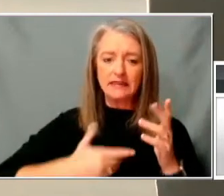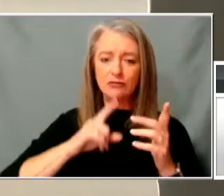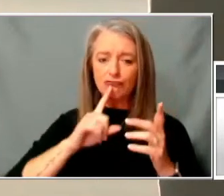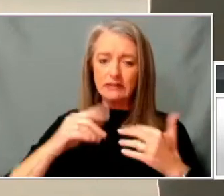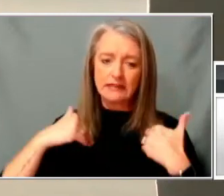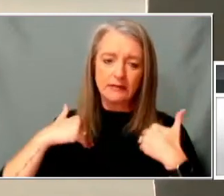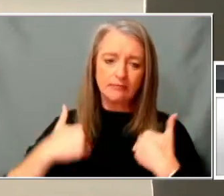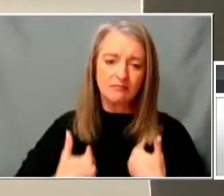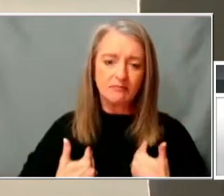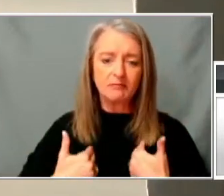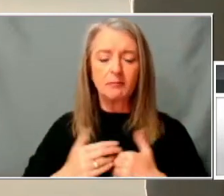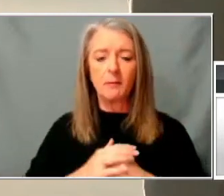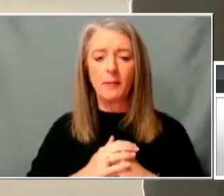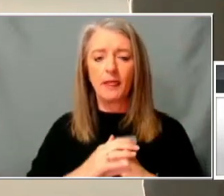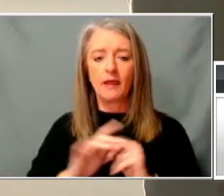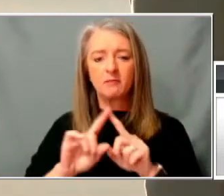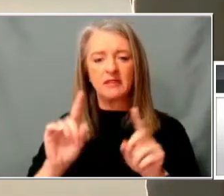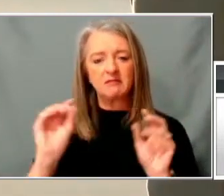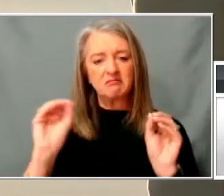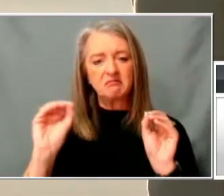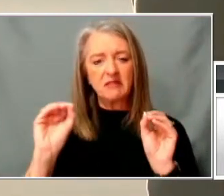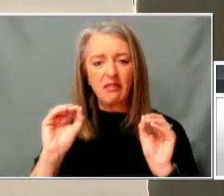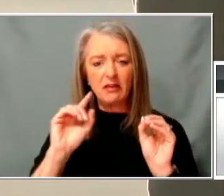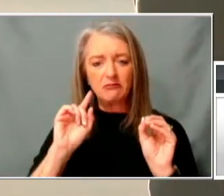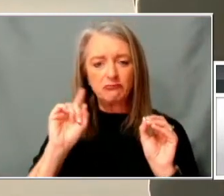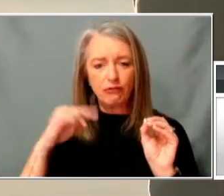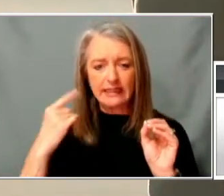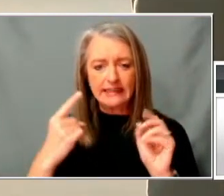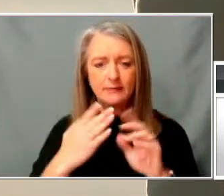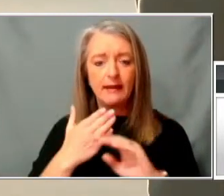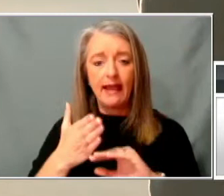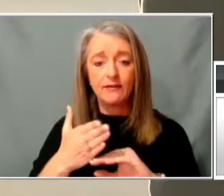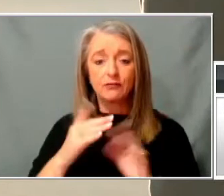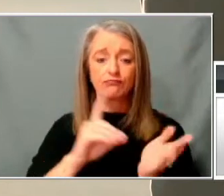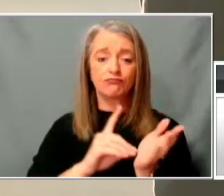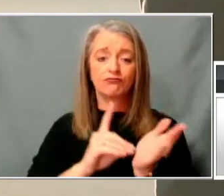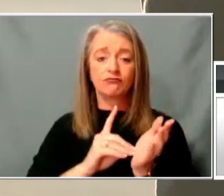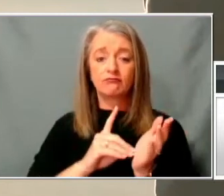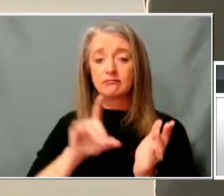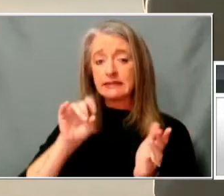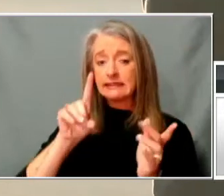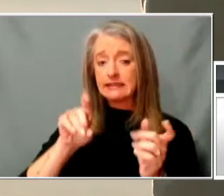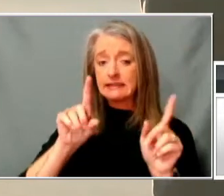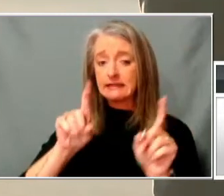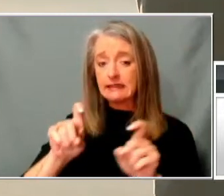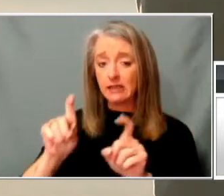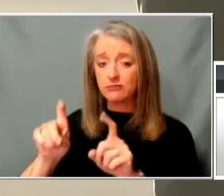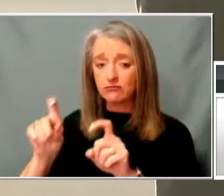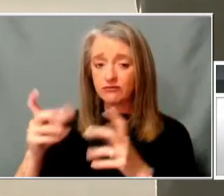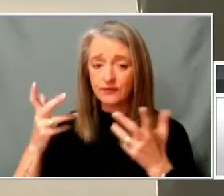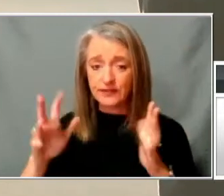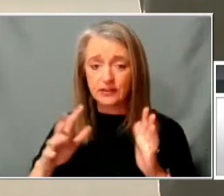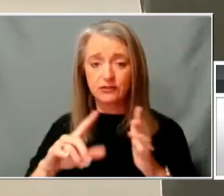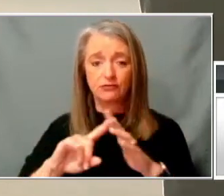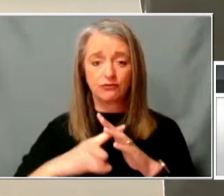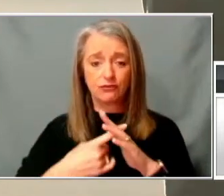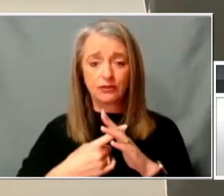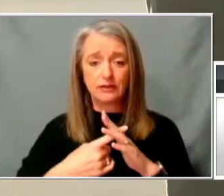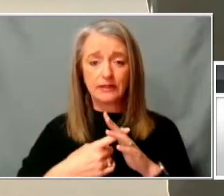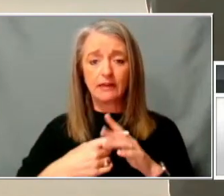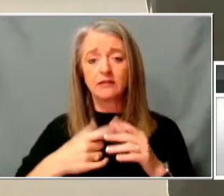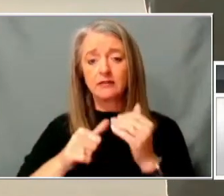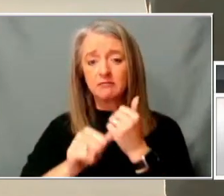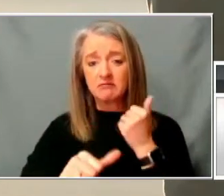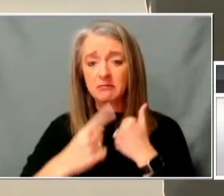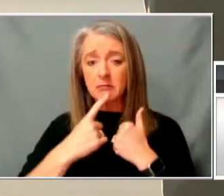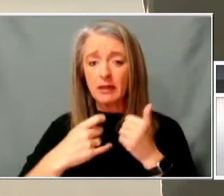tired, but nothing crazy. So after my doctors did some tests, and then I started to have some blood in my stool, and then